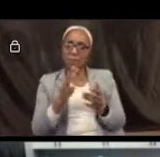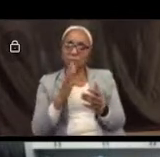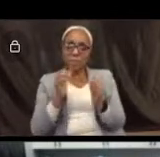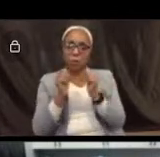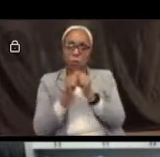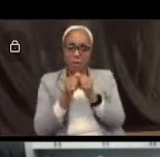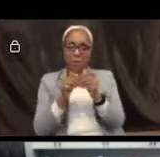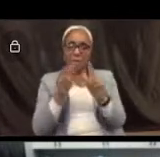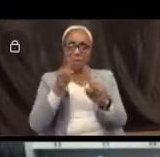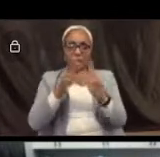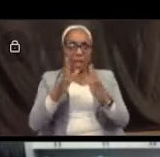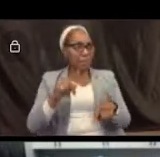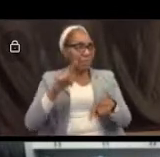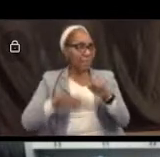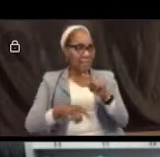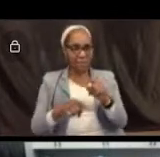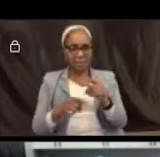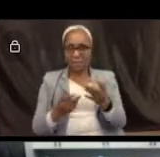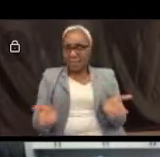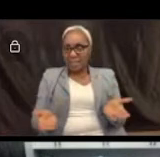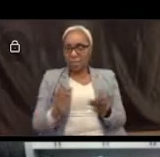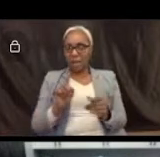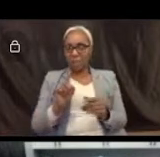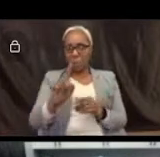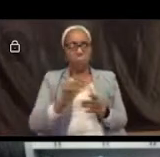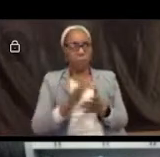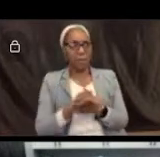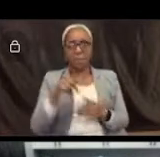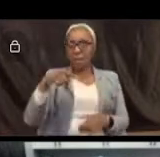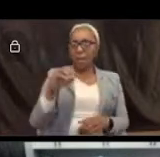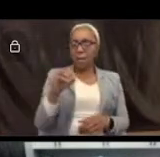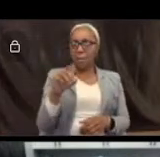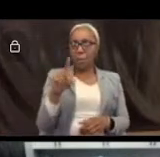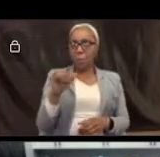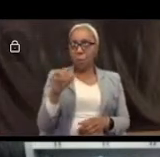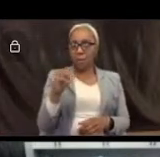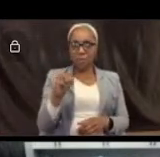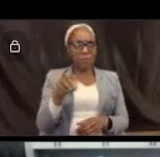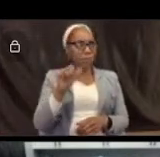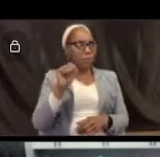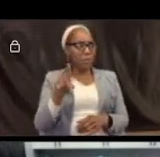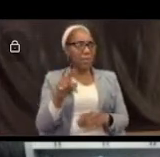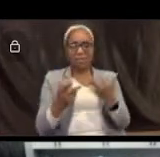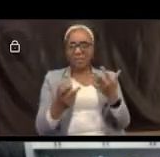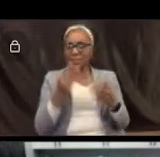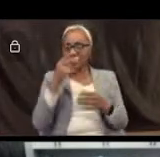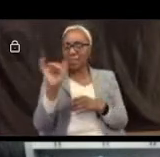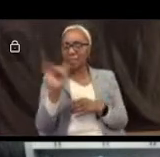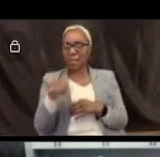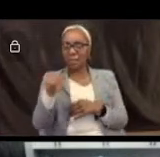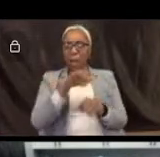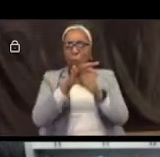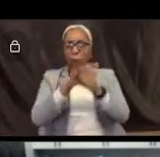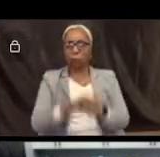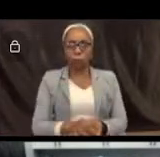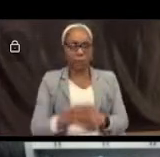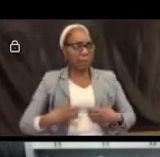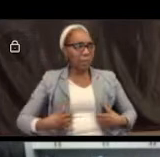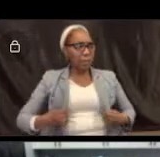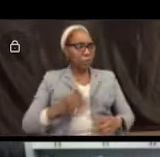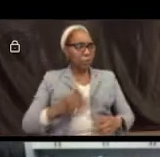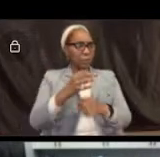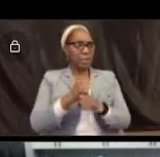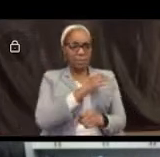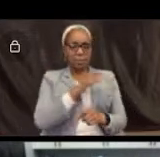be done at the podium to where it may be seen as under duress to obtain the